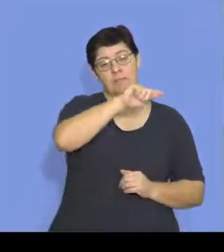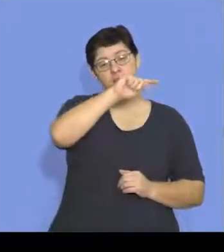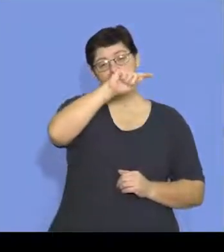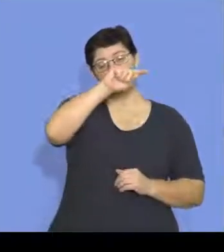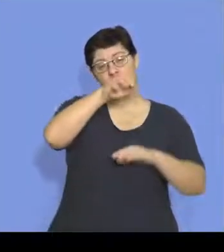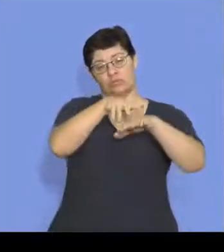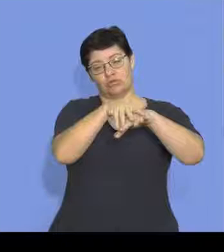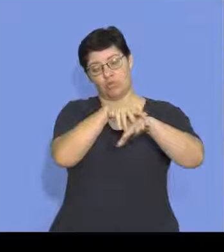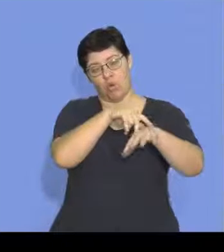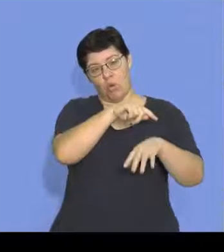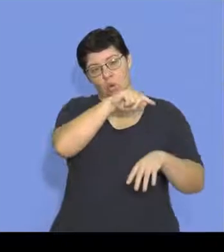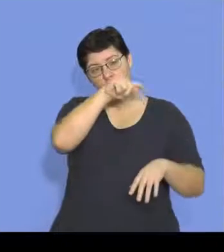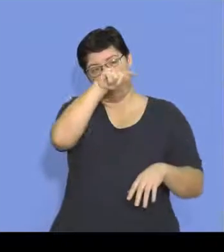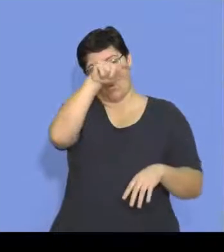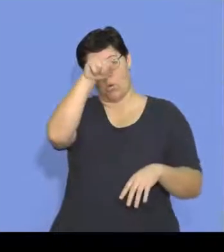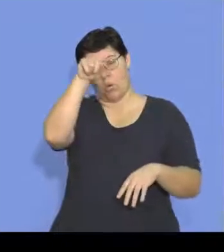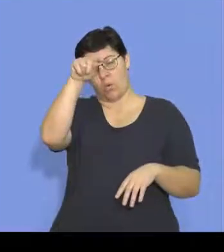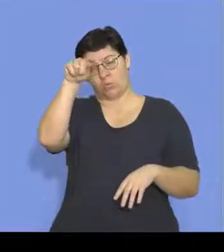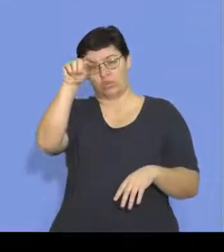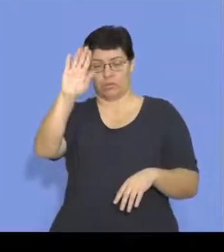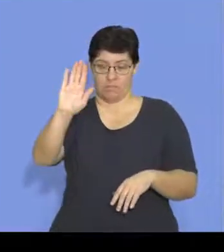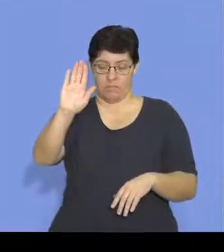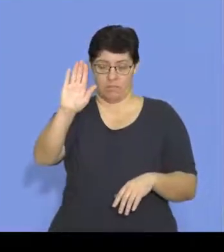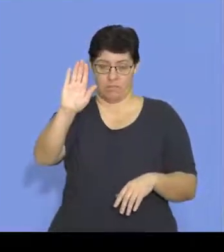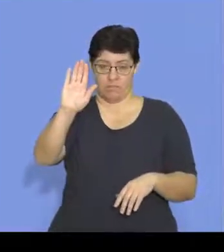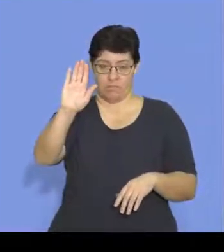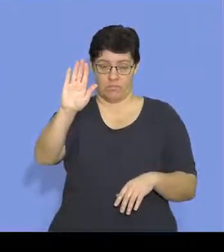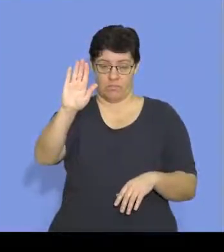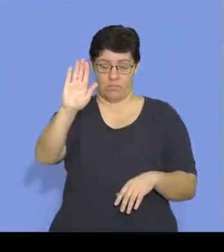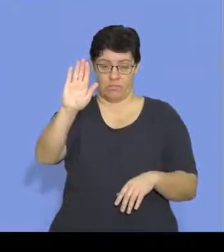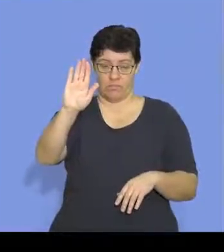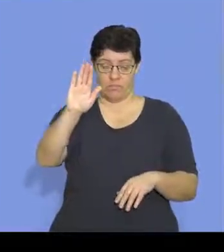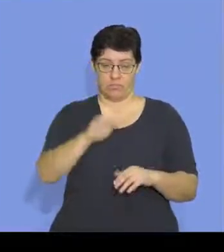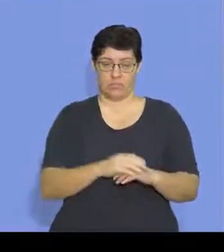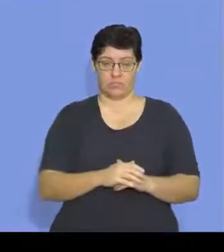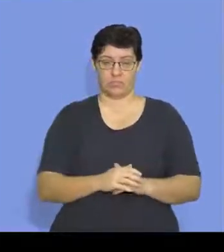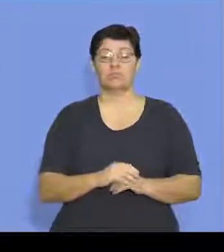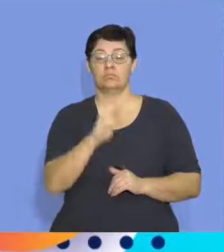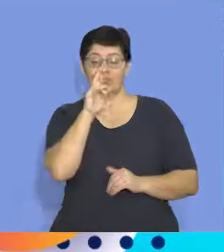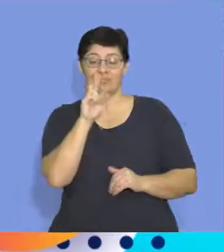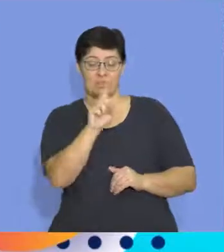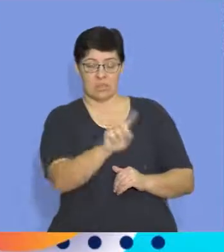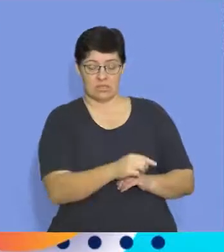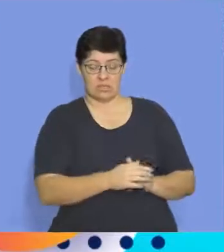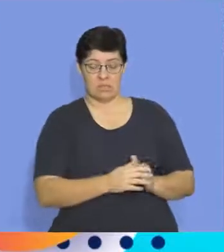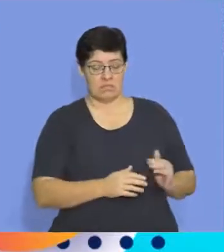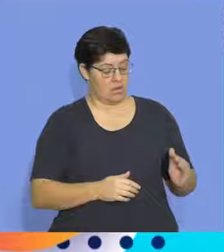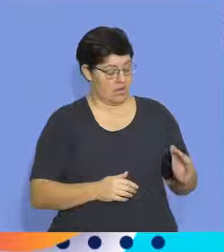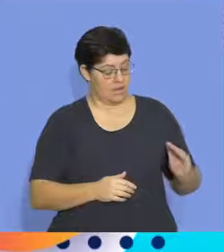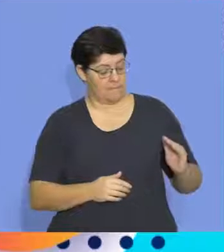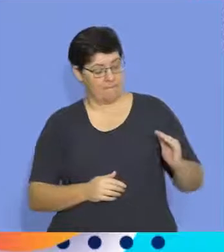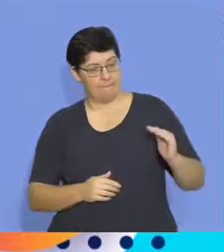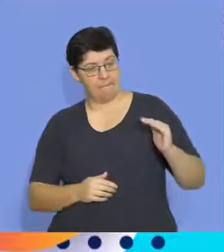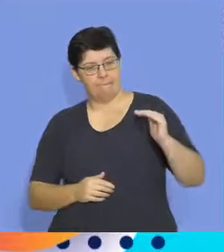slower and slower and slower, and then it reaches the top of its motion. What I need you to see is that as it goes up,